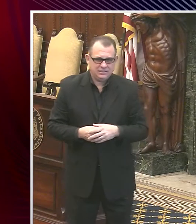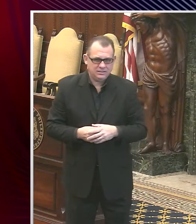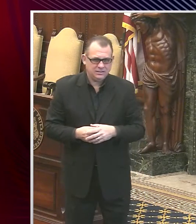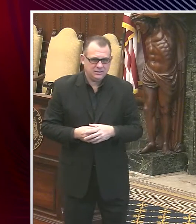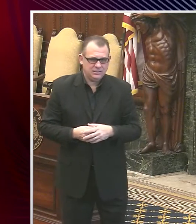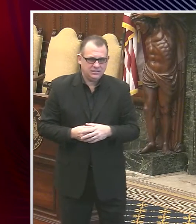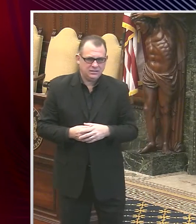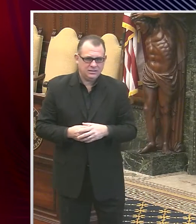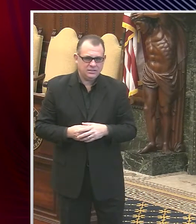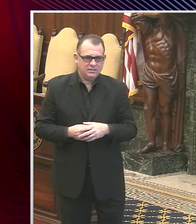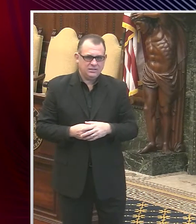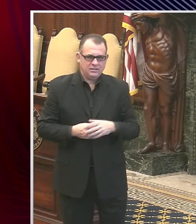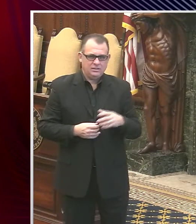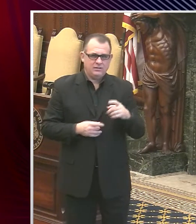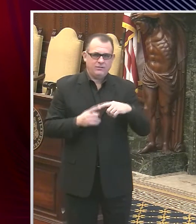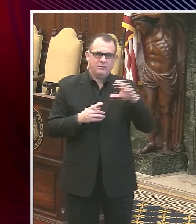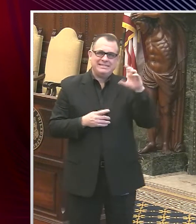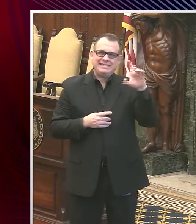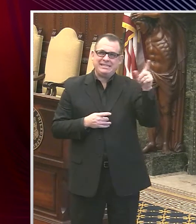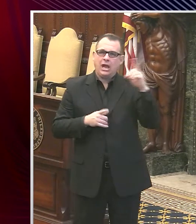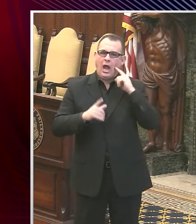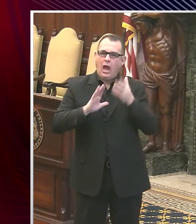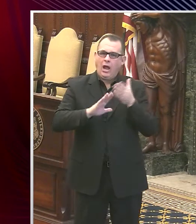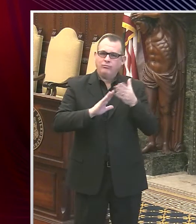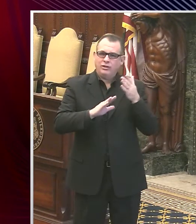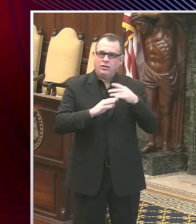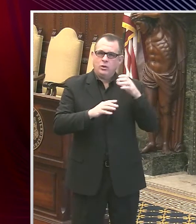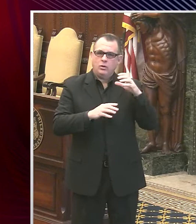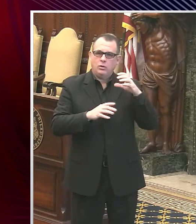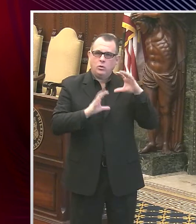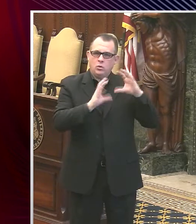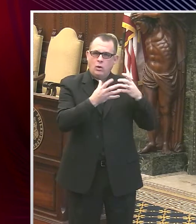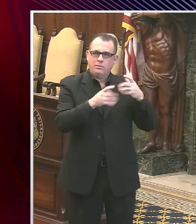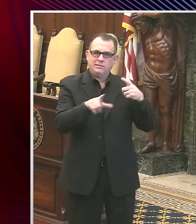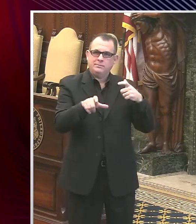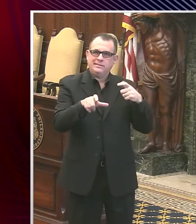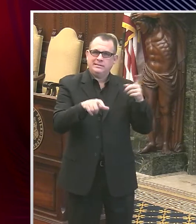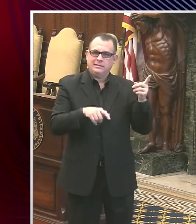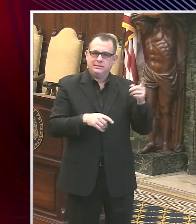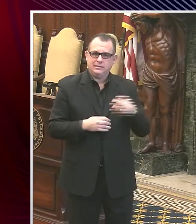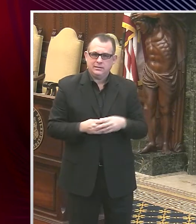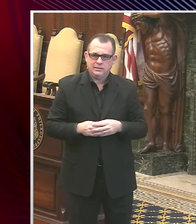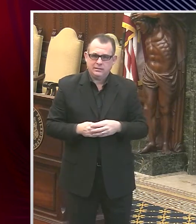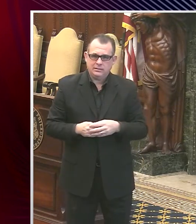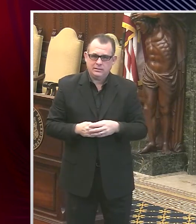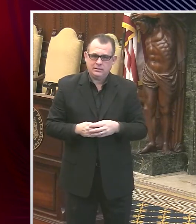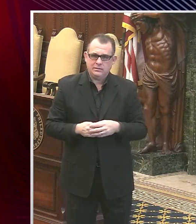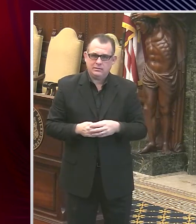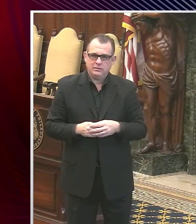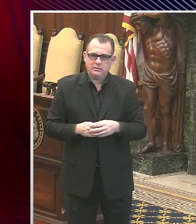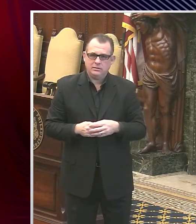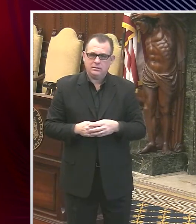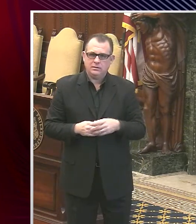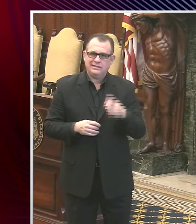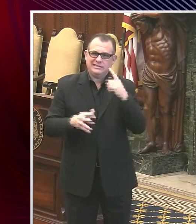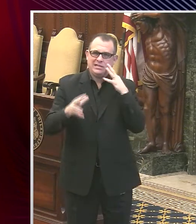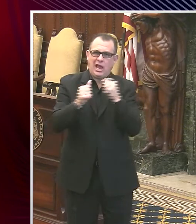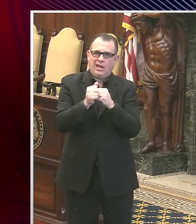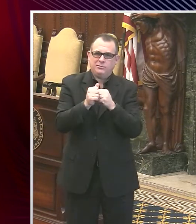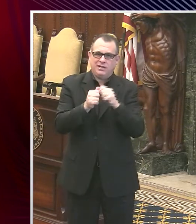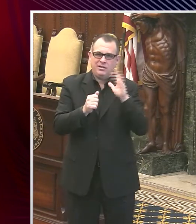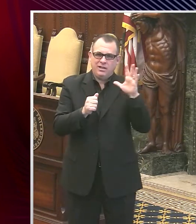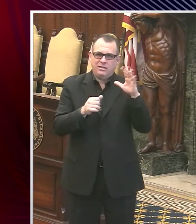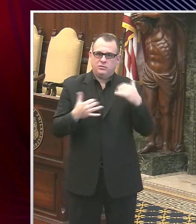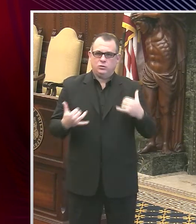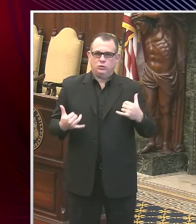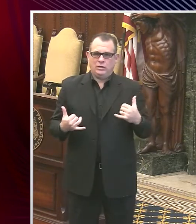Good afternoon. I'm curious, the CDC Operation Warp Speed just had an update at noon today saying that it wants states, and I